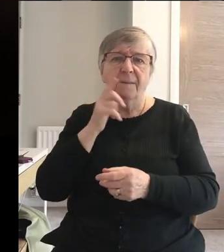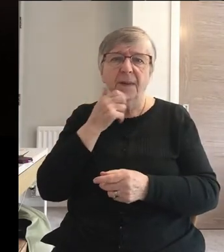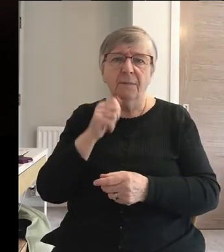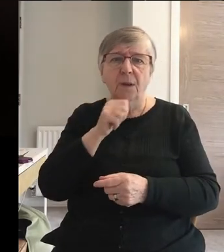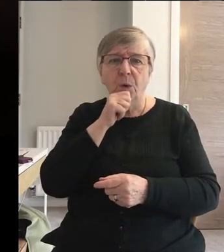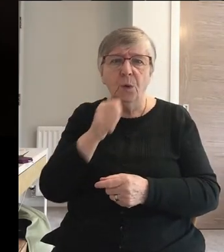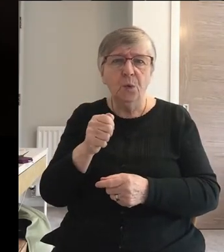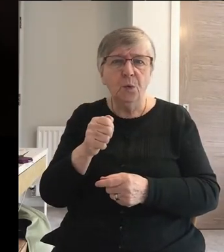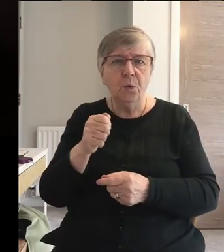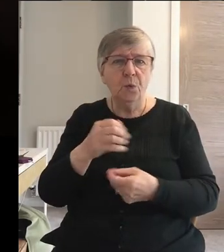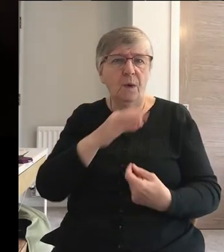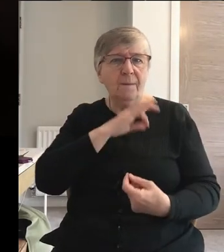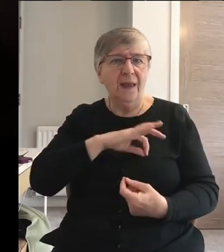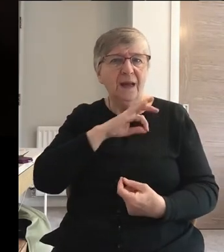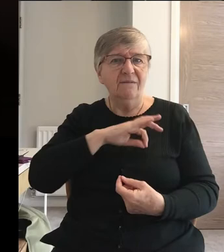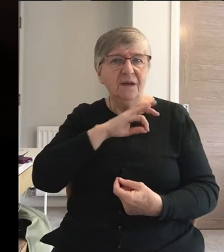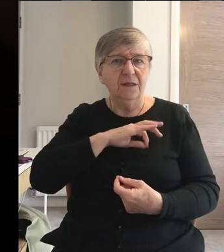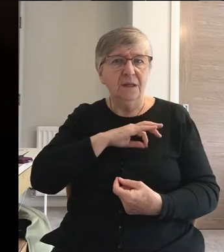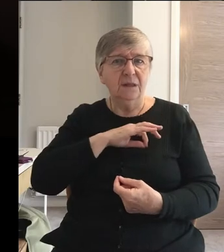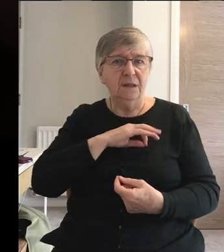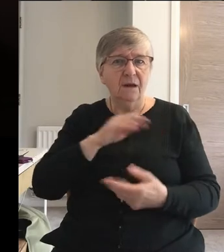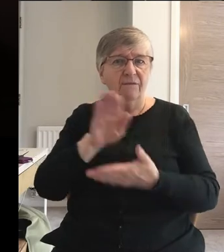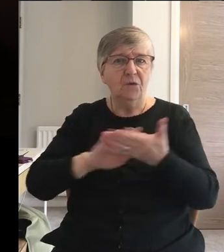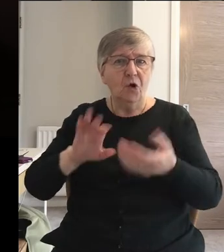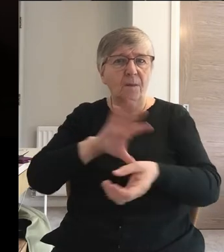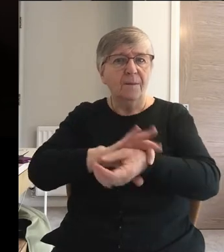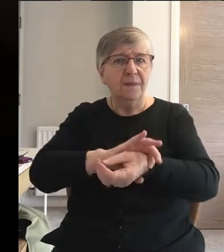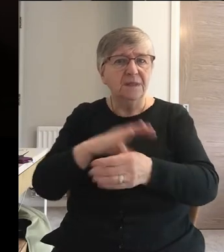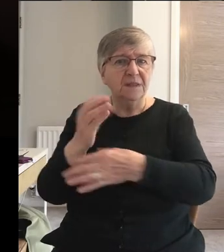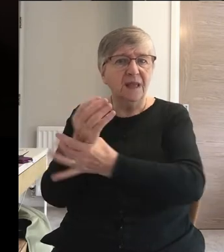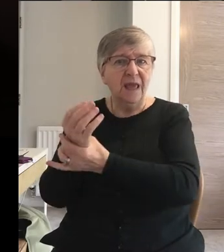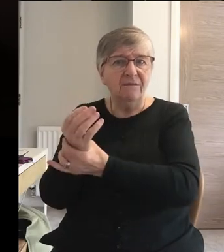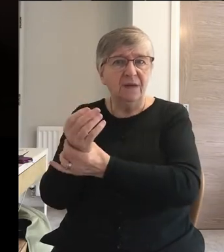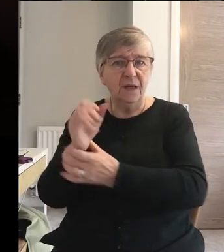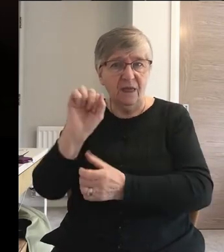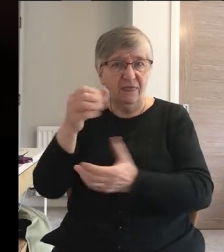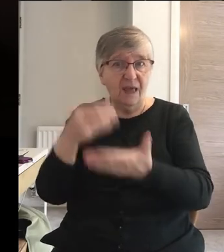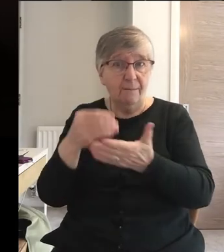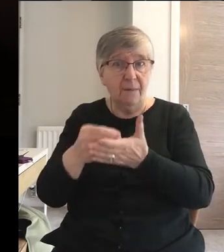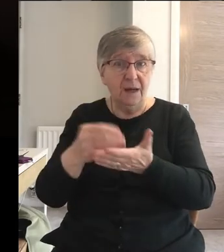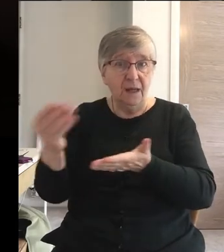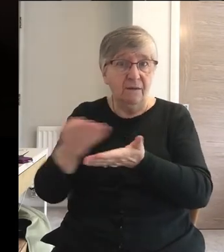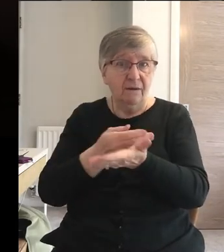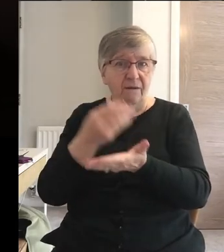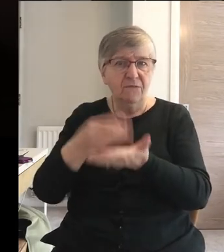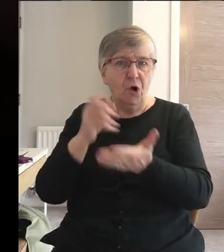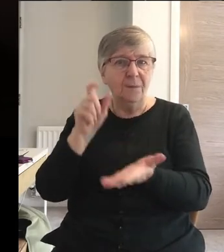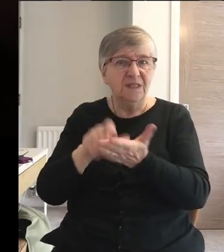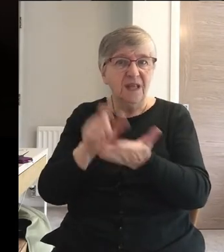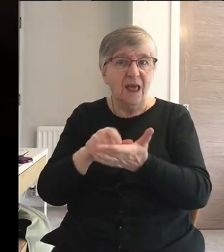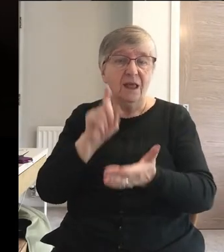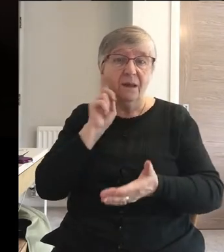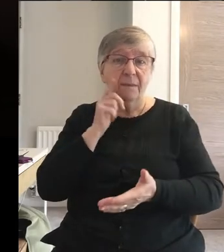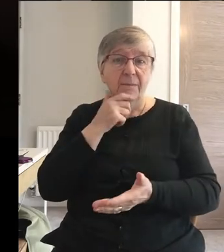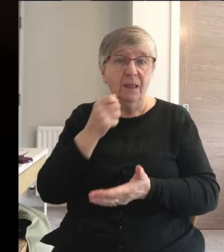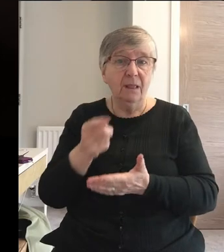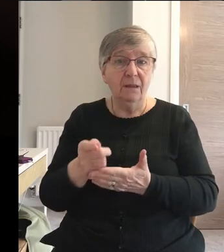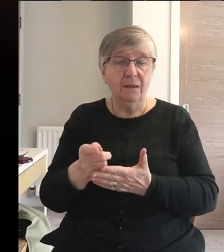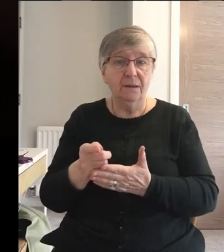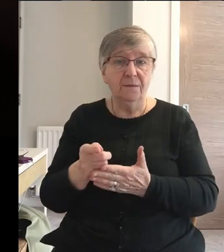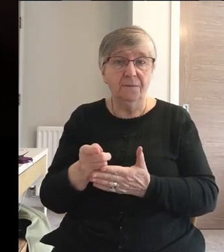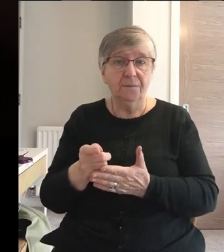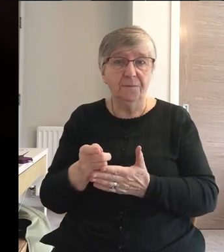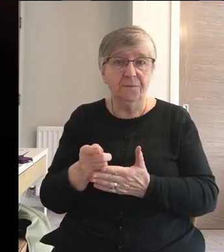who were benefactors, but whose largesse came from proceeds that they'd made in the slave